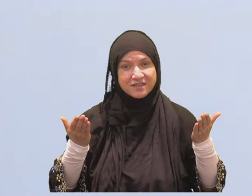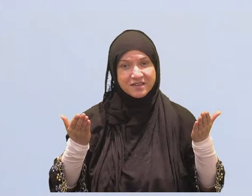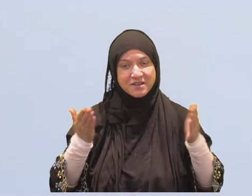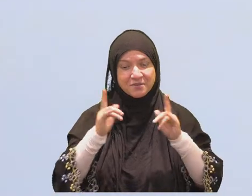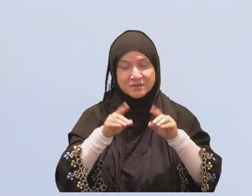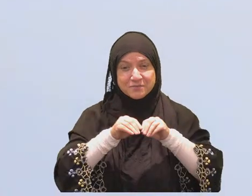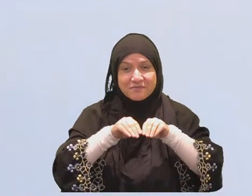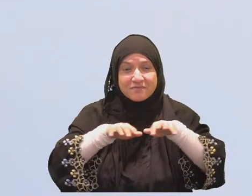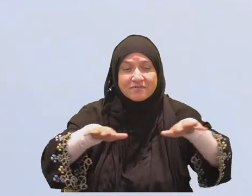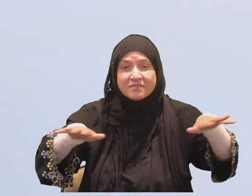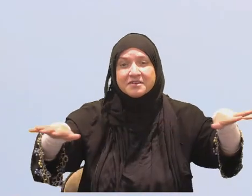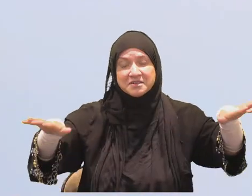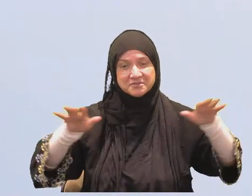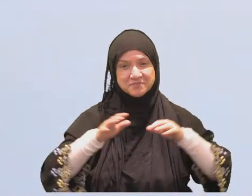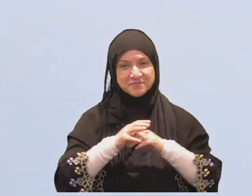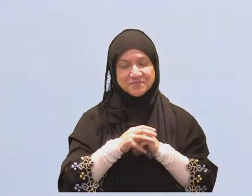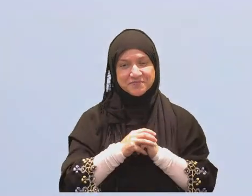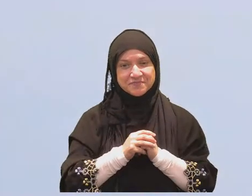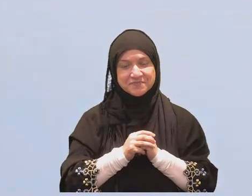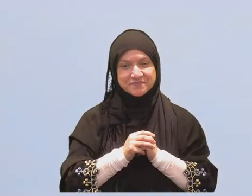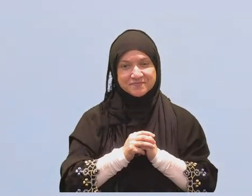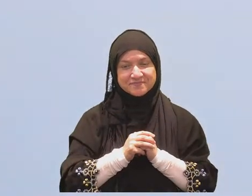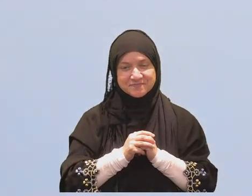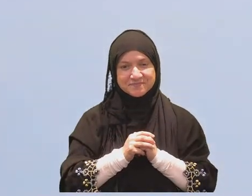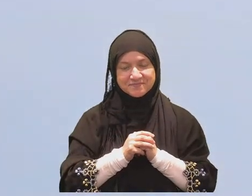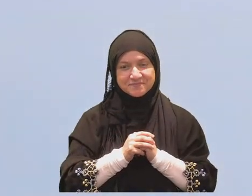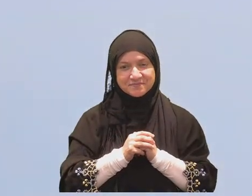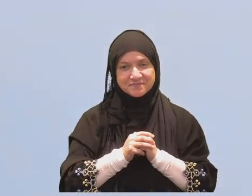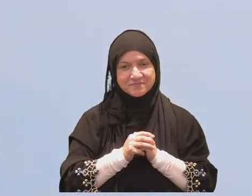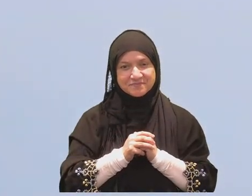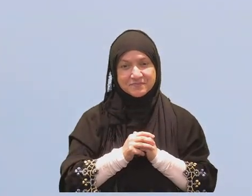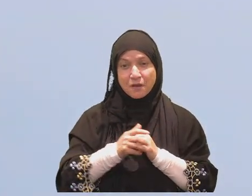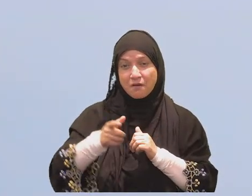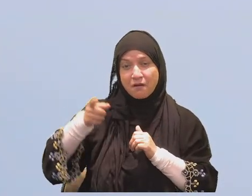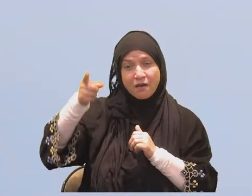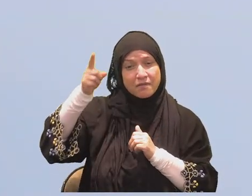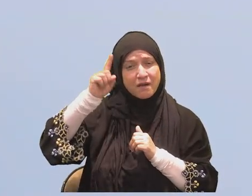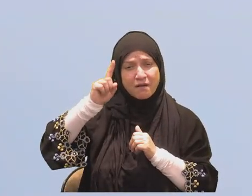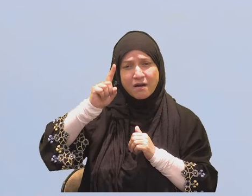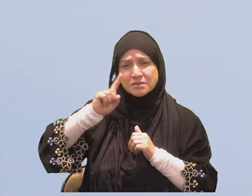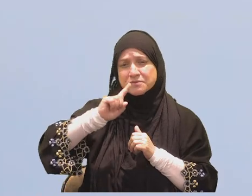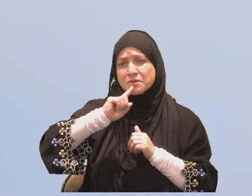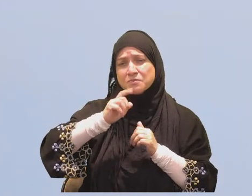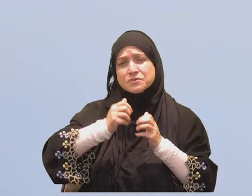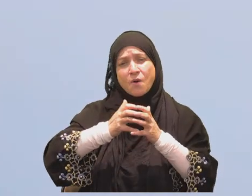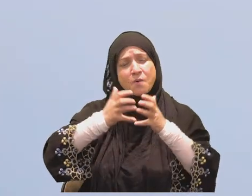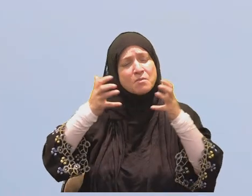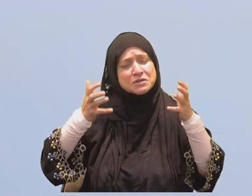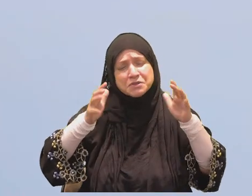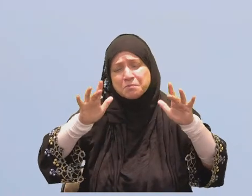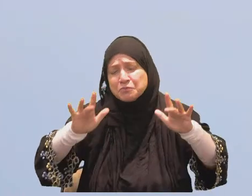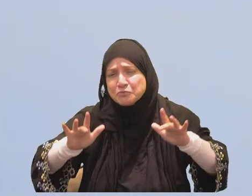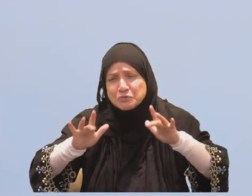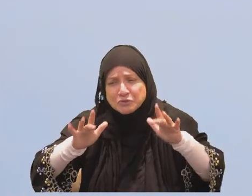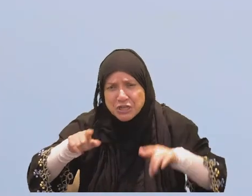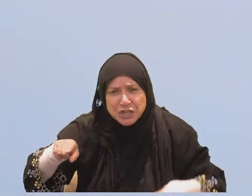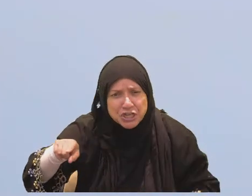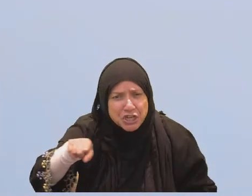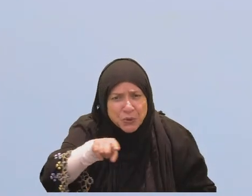wa ta'ala, He's been exceedingly merciful to us. And we can enumerate the